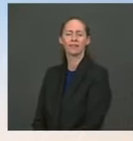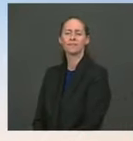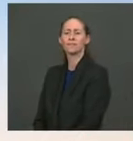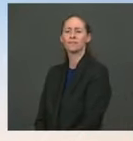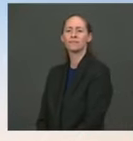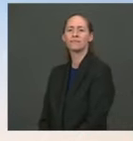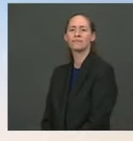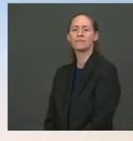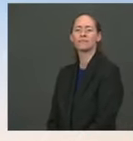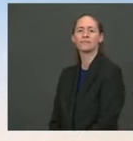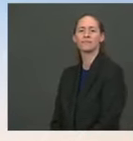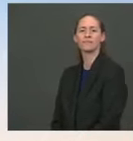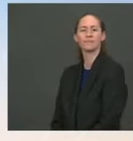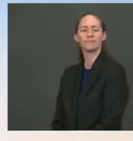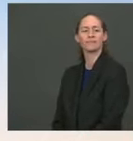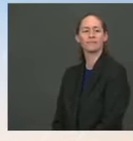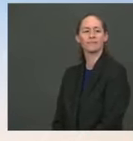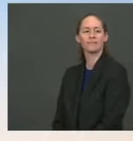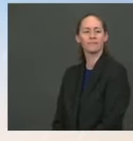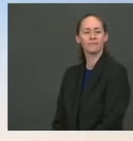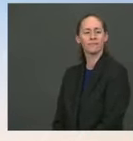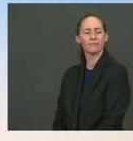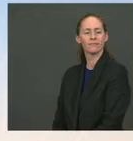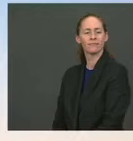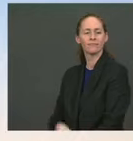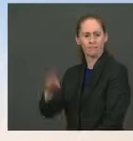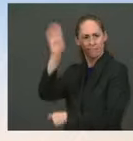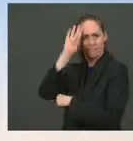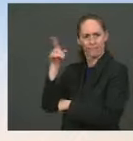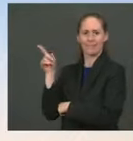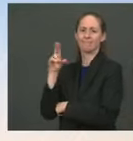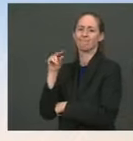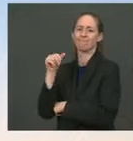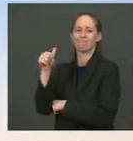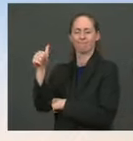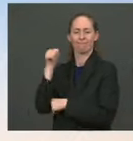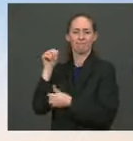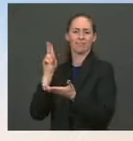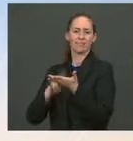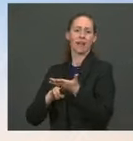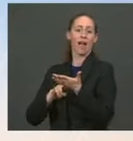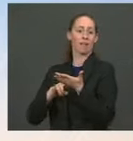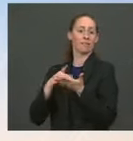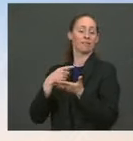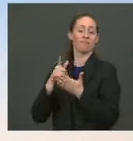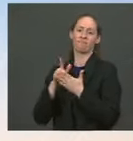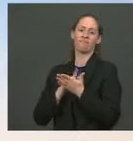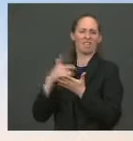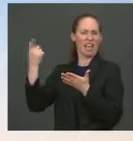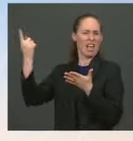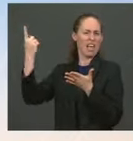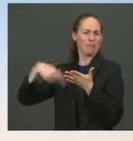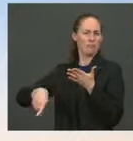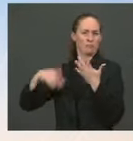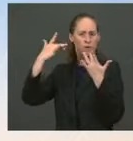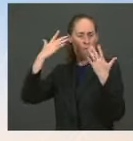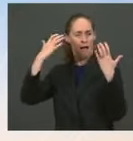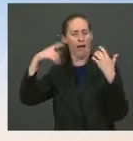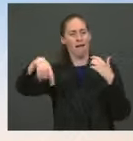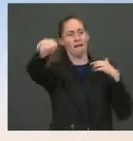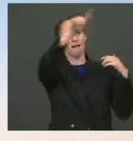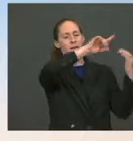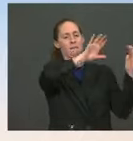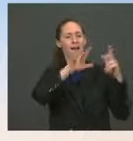I know that the president's not going to sign the bill until next week, likely, when members of Congress can join him. But why is there not a